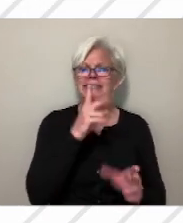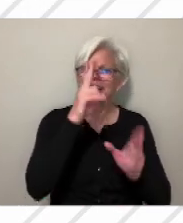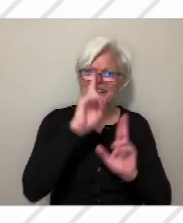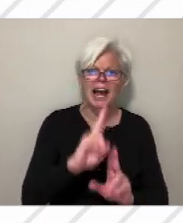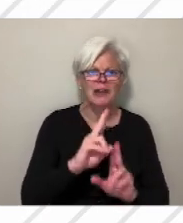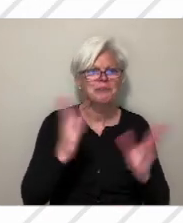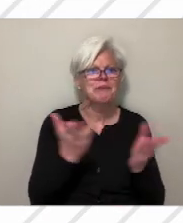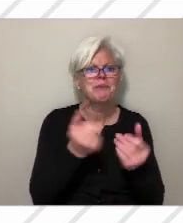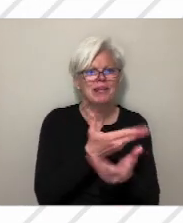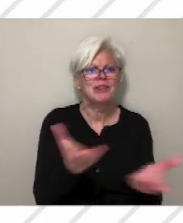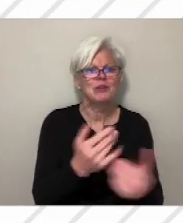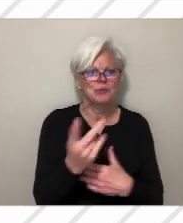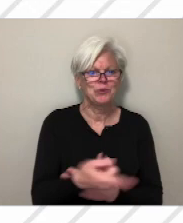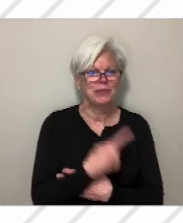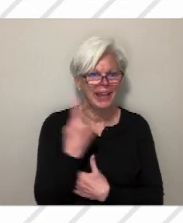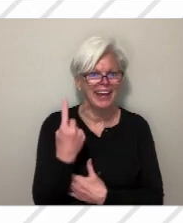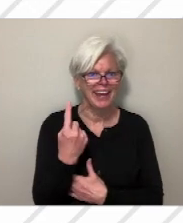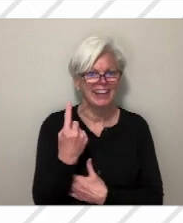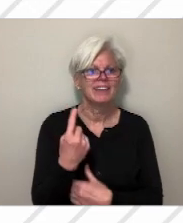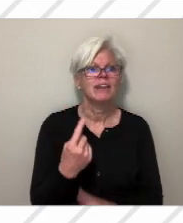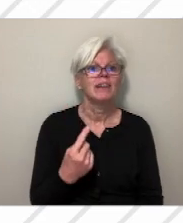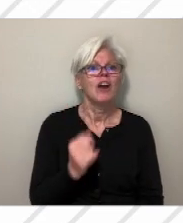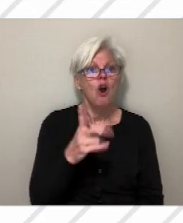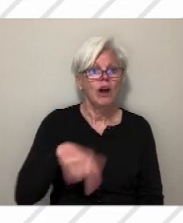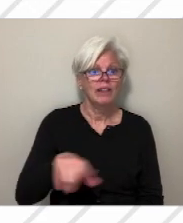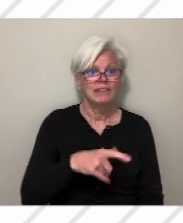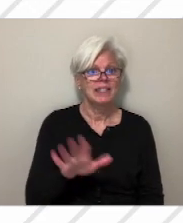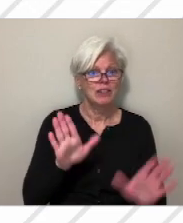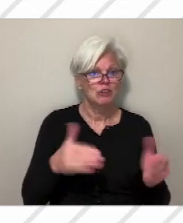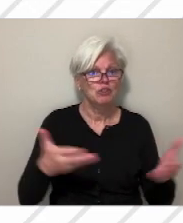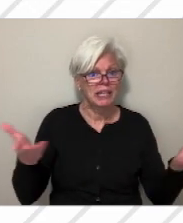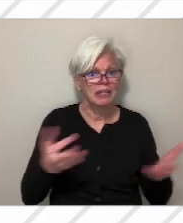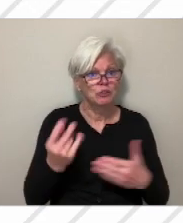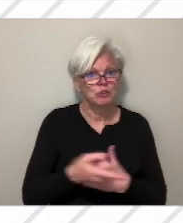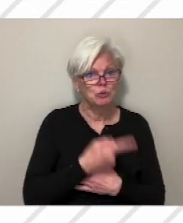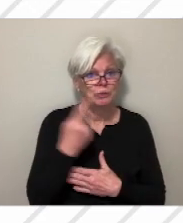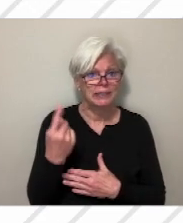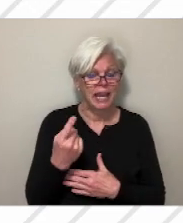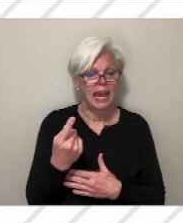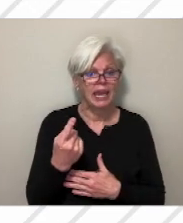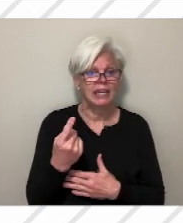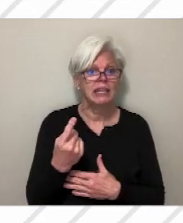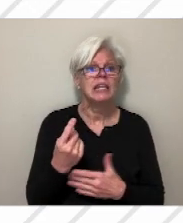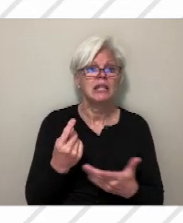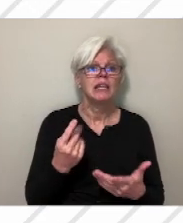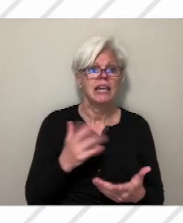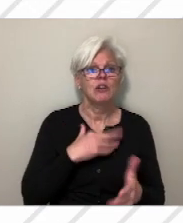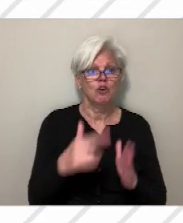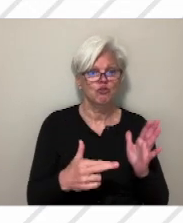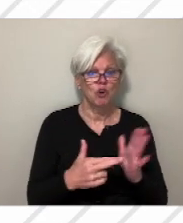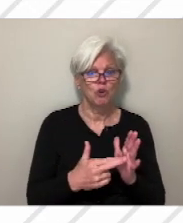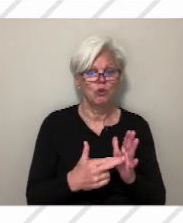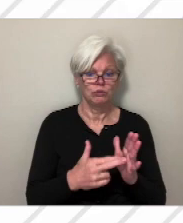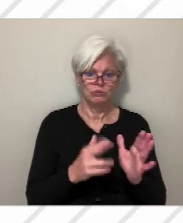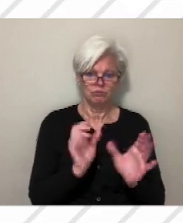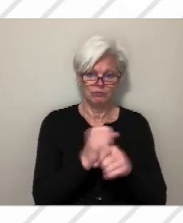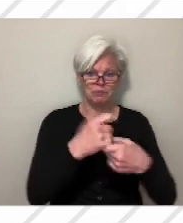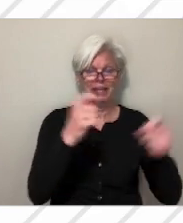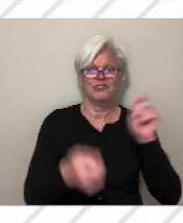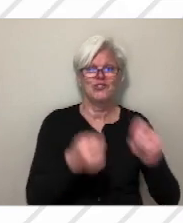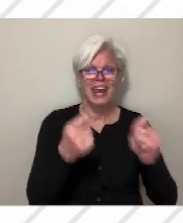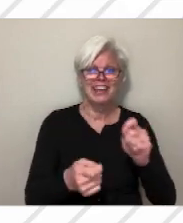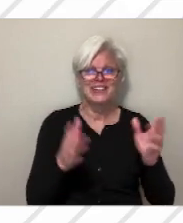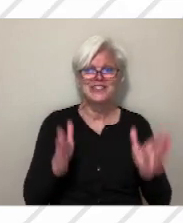with all of you here today. All of us in this room are here today in our capacities as change makers. Whether you are a young person